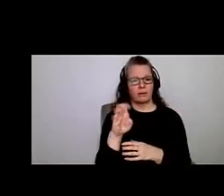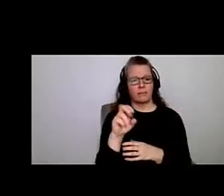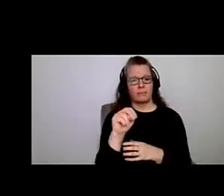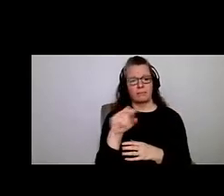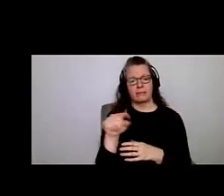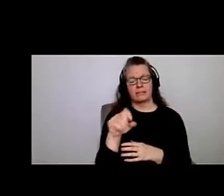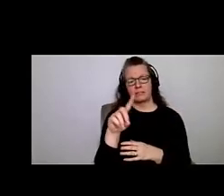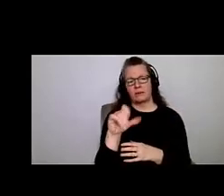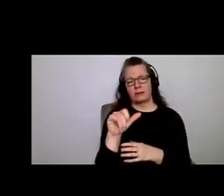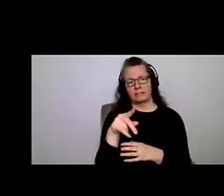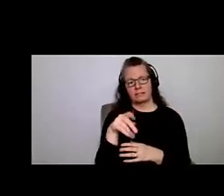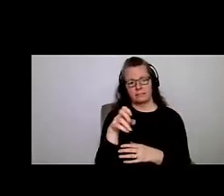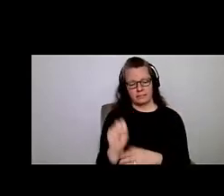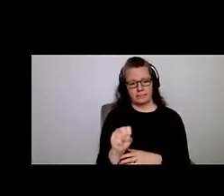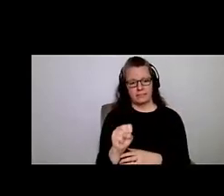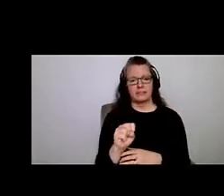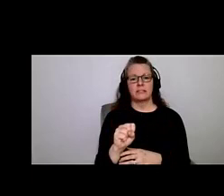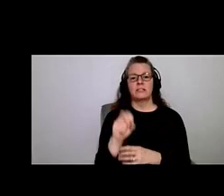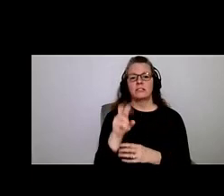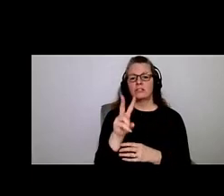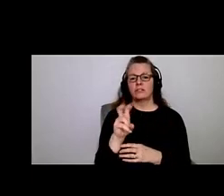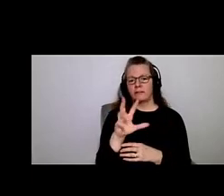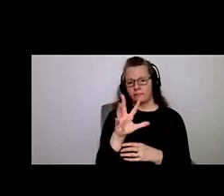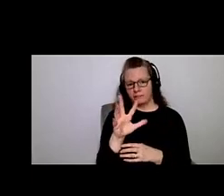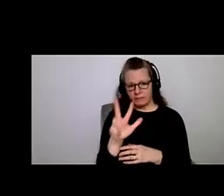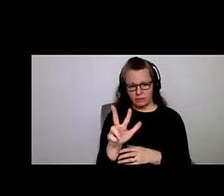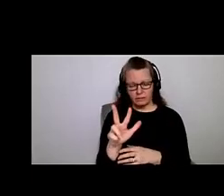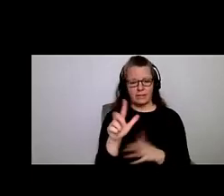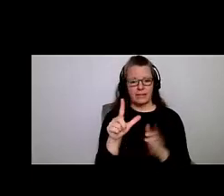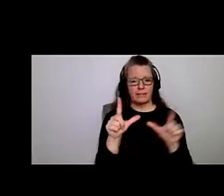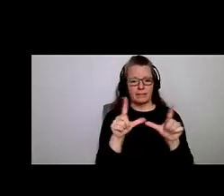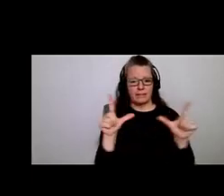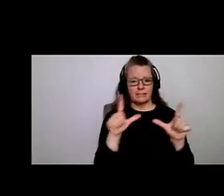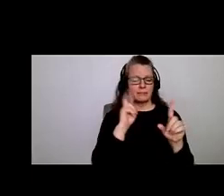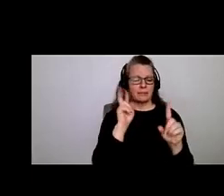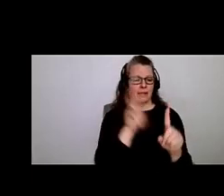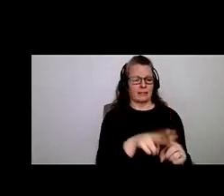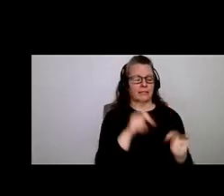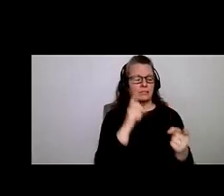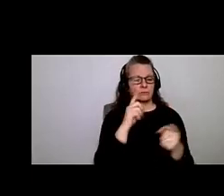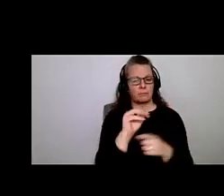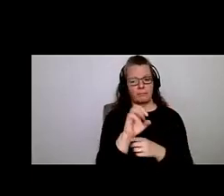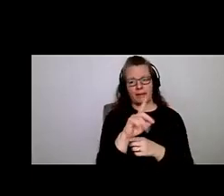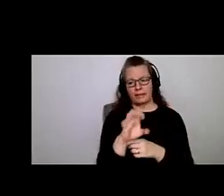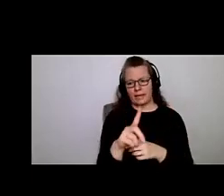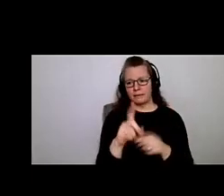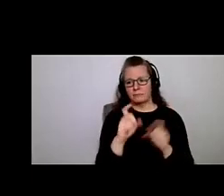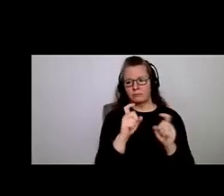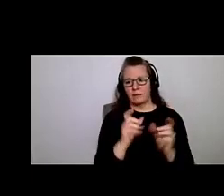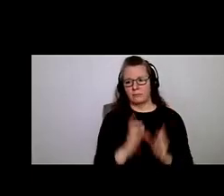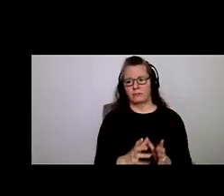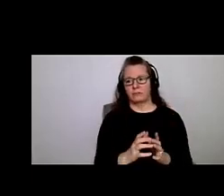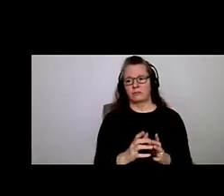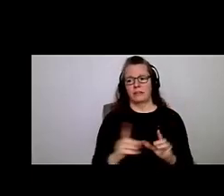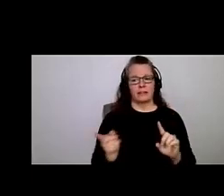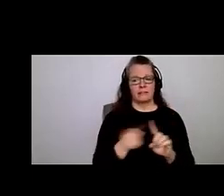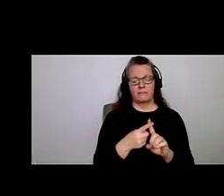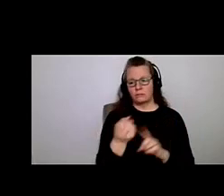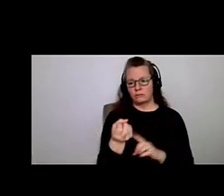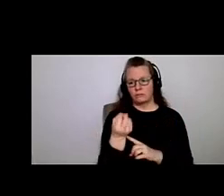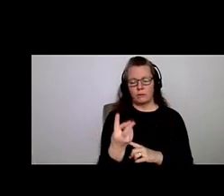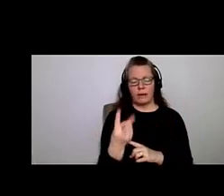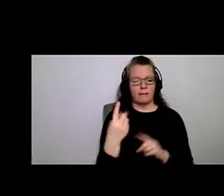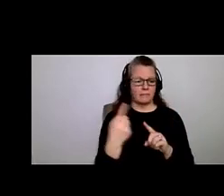date, almost 5,300 licenses have been allocated to Medicaid prescribers. And after the first 12 months of this program, the